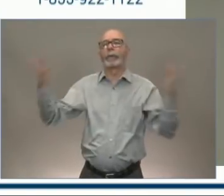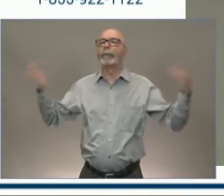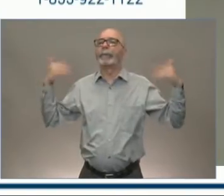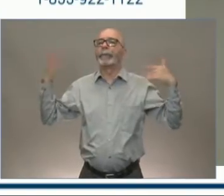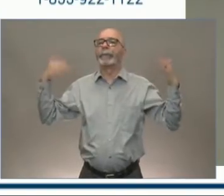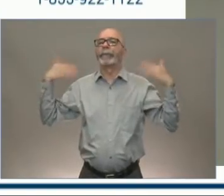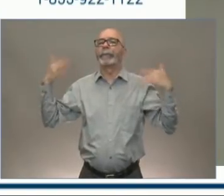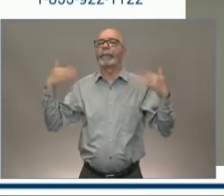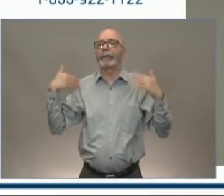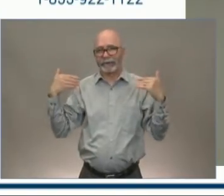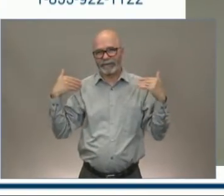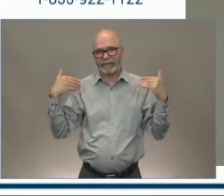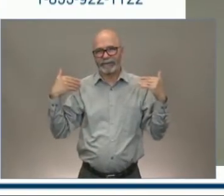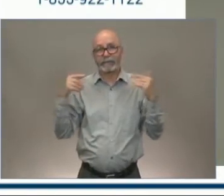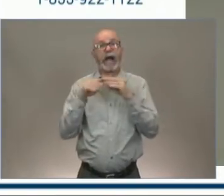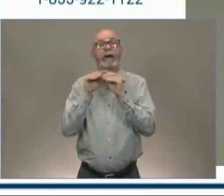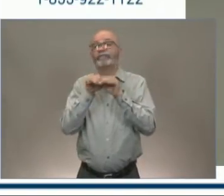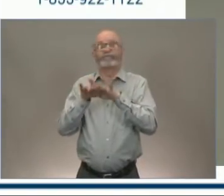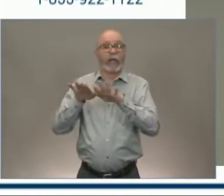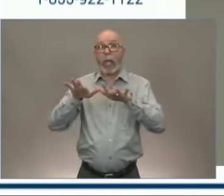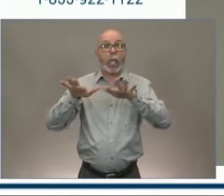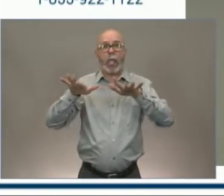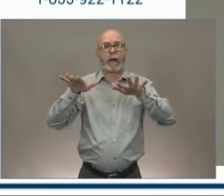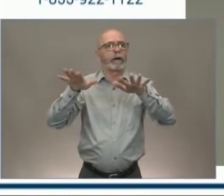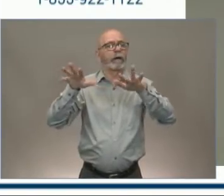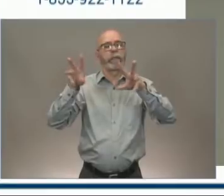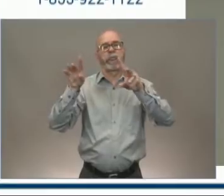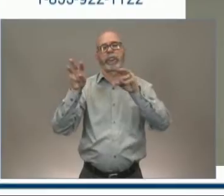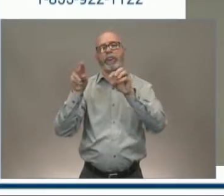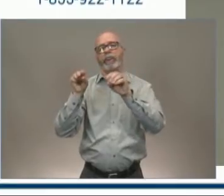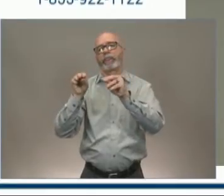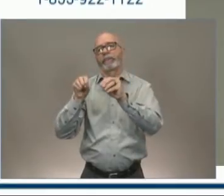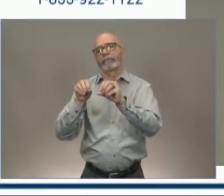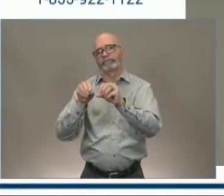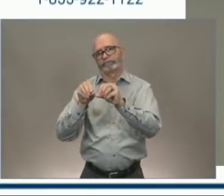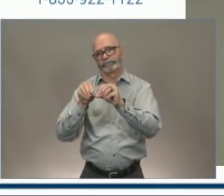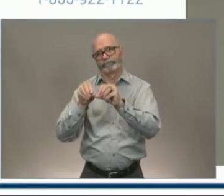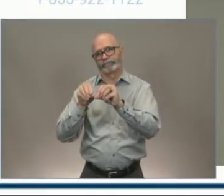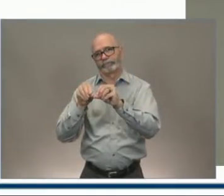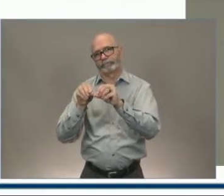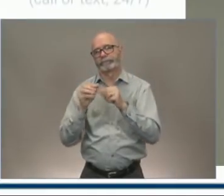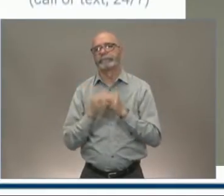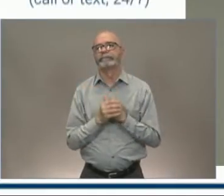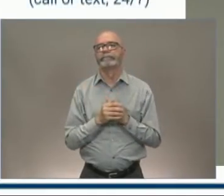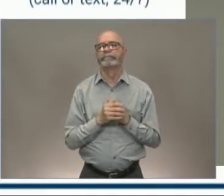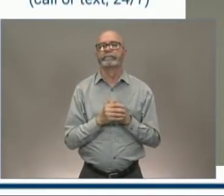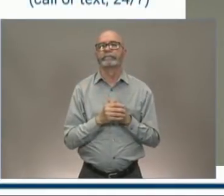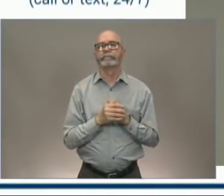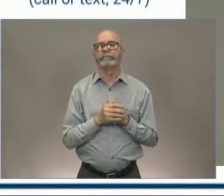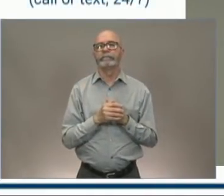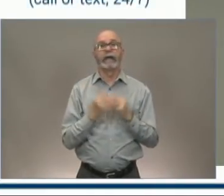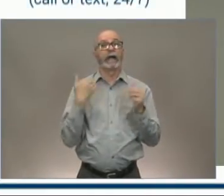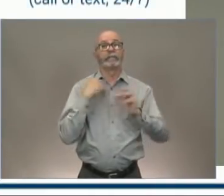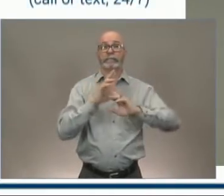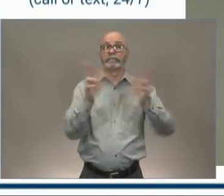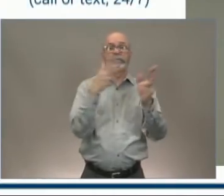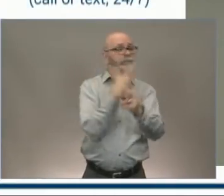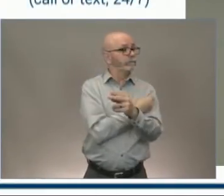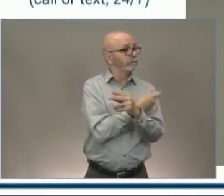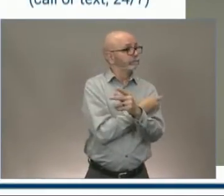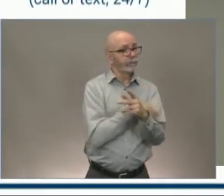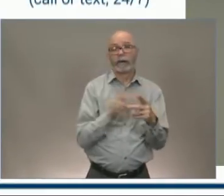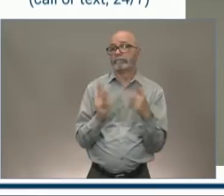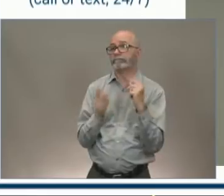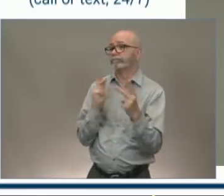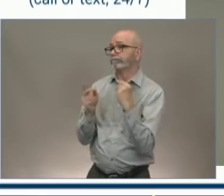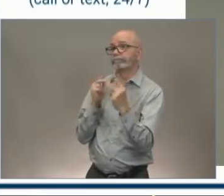of the virus. The third thing is we know that we're building we're building our immunity, our population immunity,